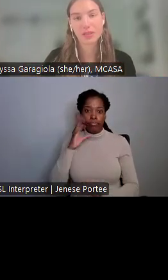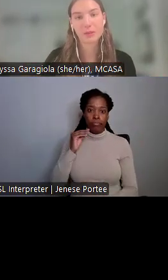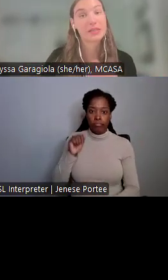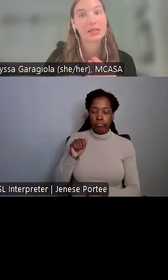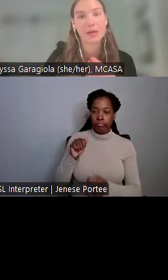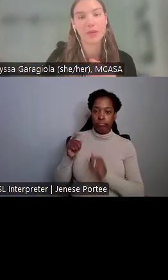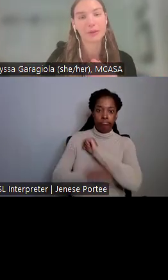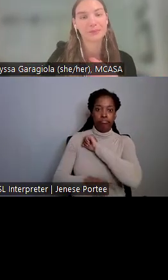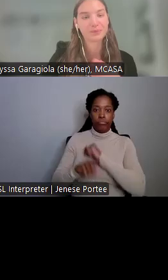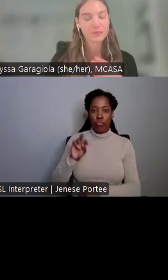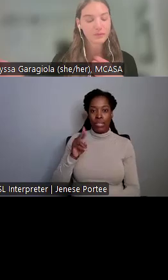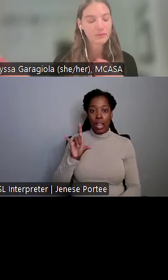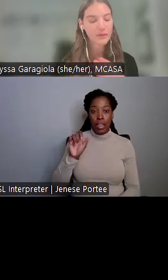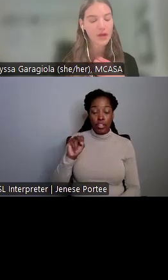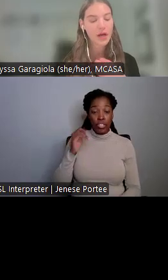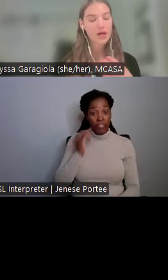the system and say something.